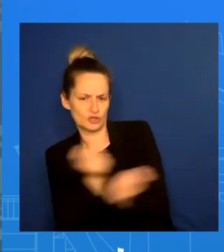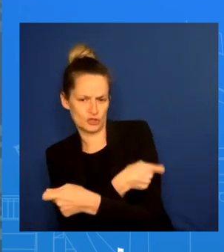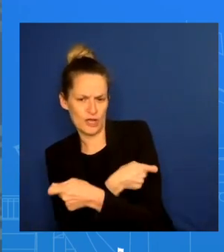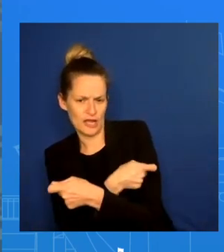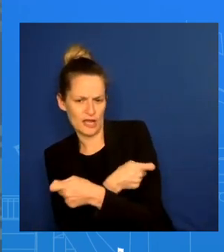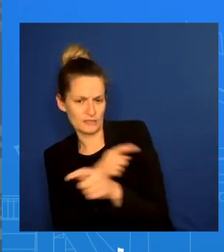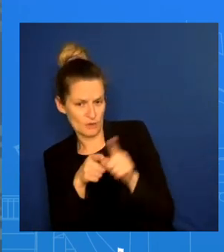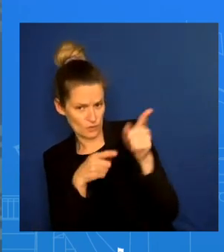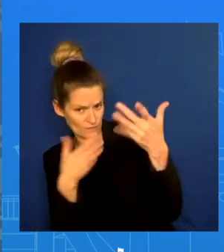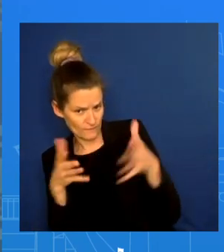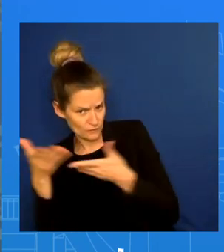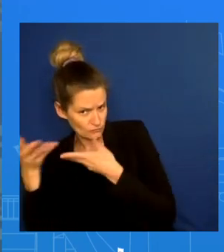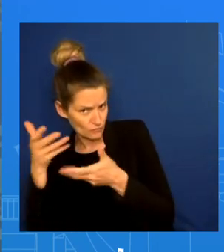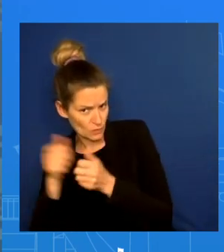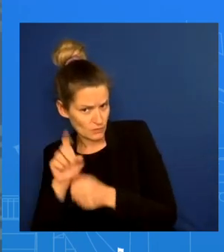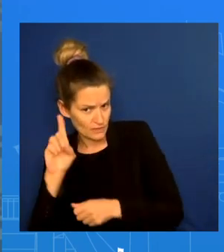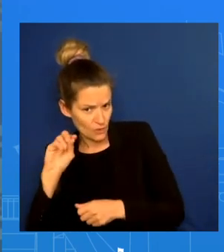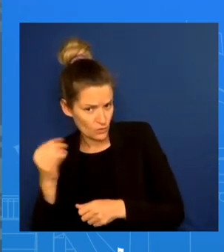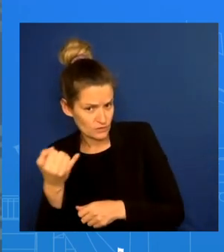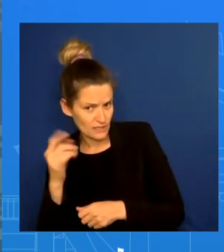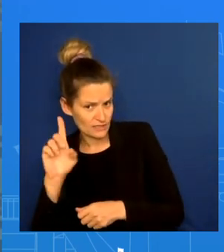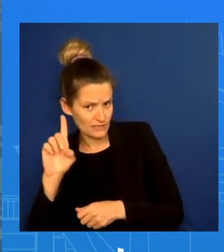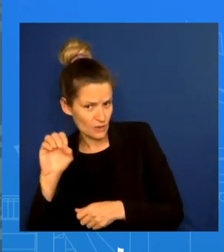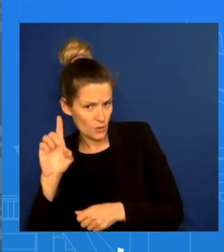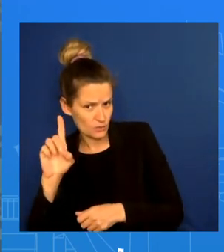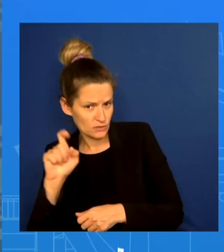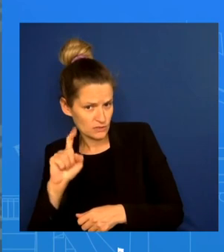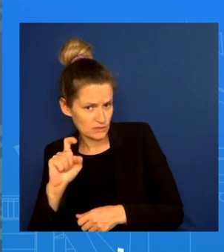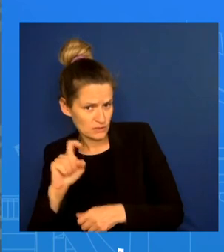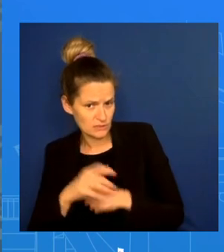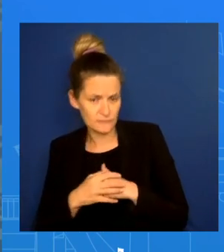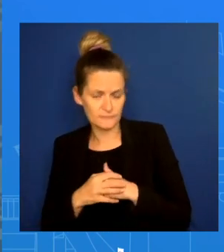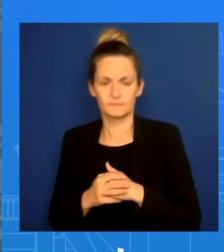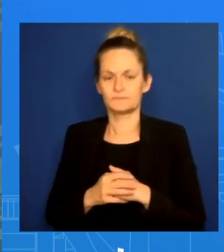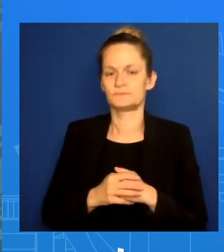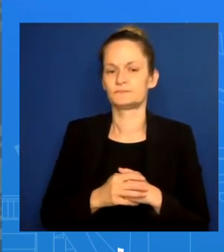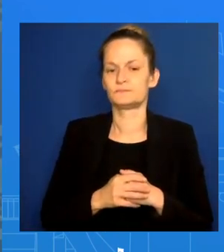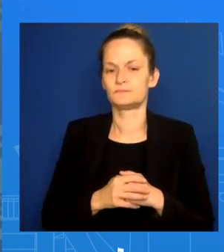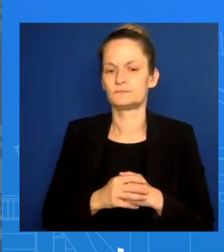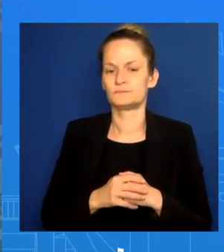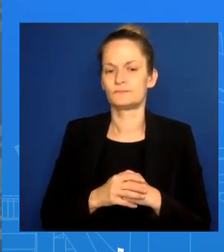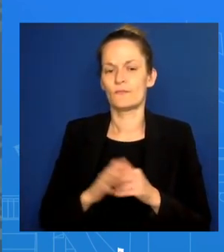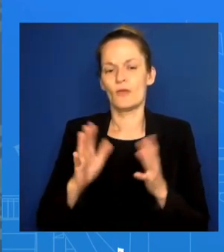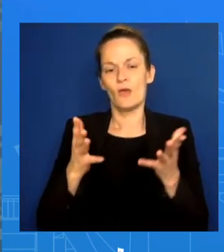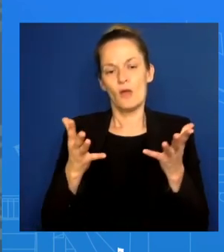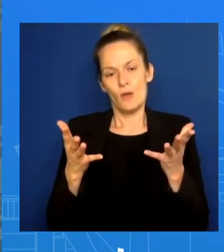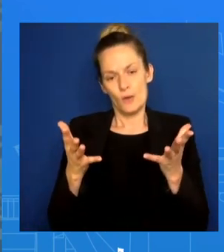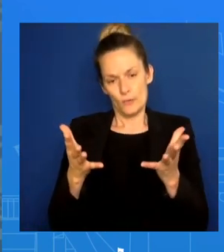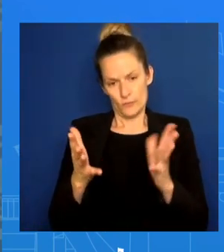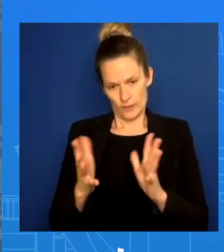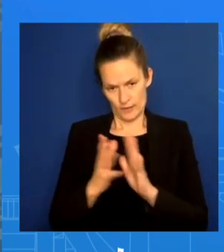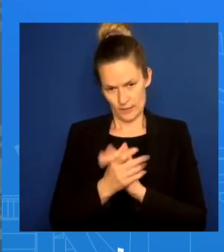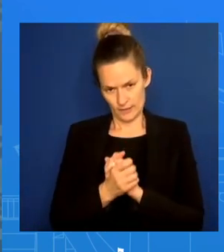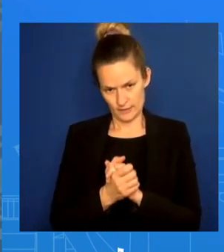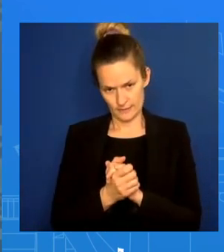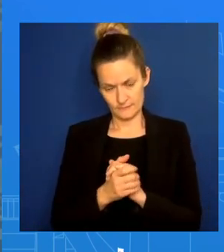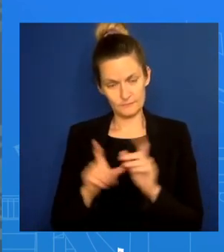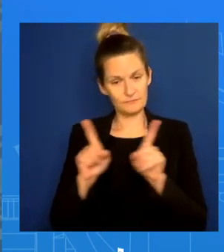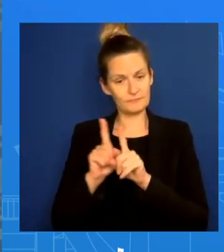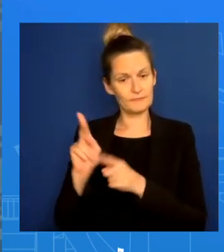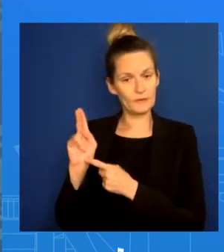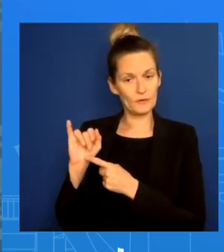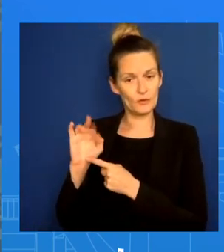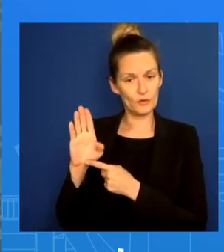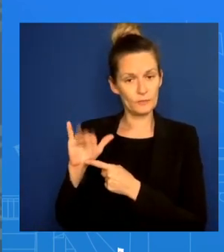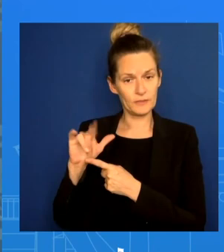There's safety reasons. Kirby just laid out all of the rationale of not negotiating and not going further than